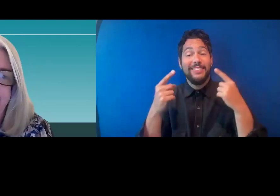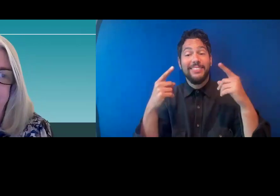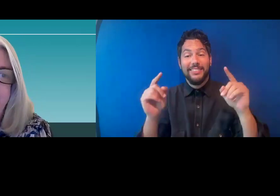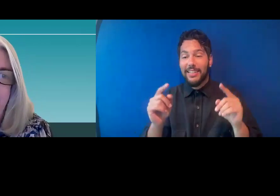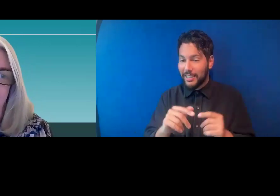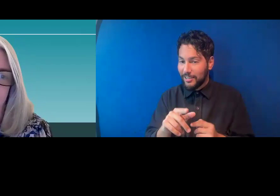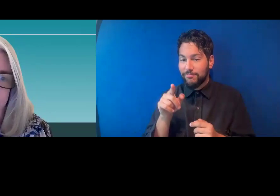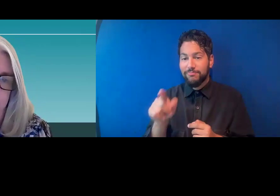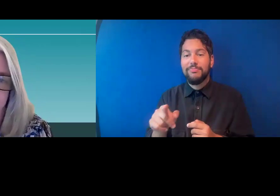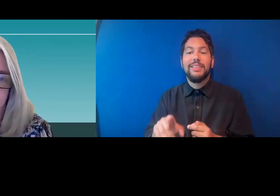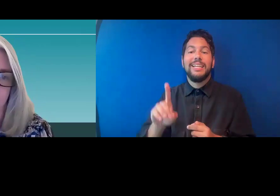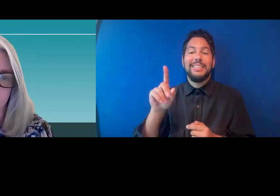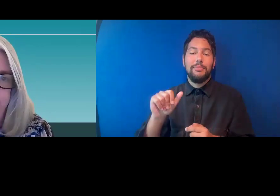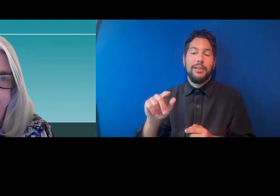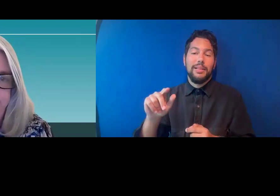found at